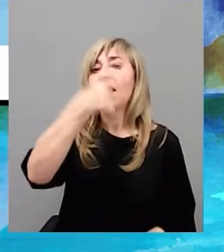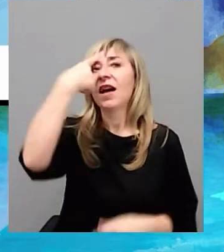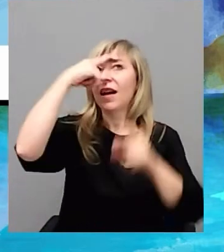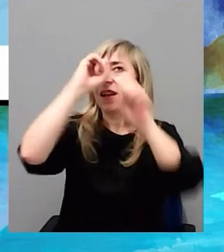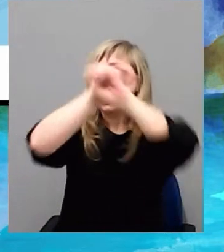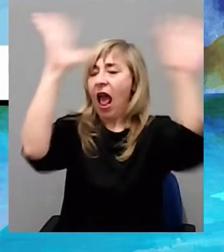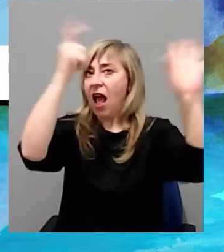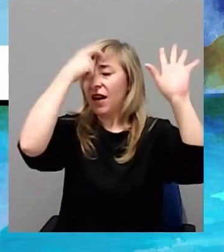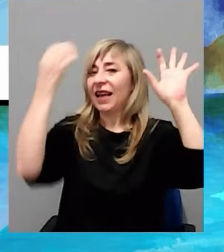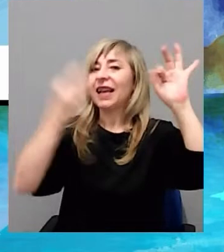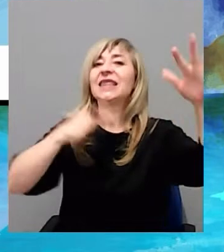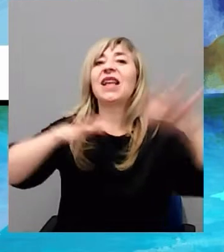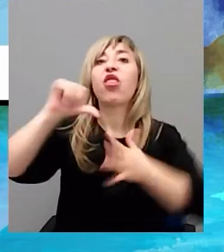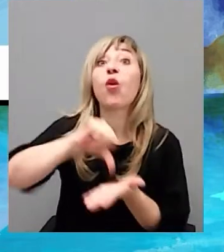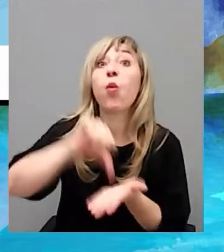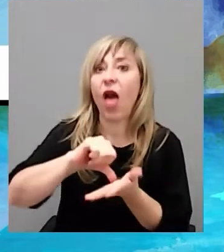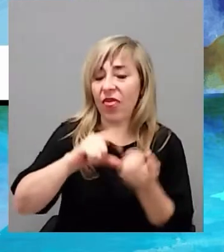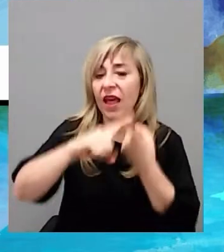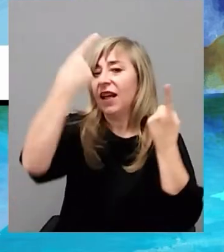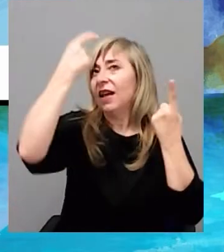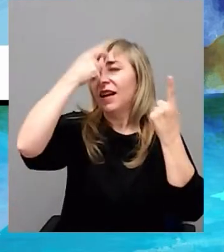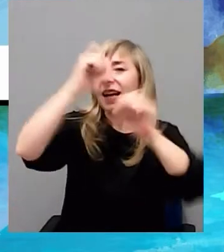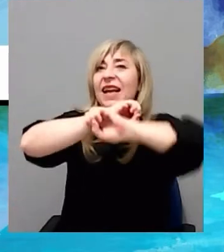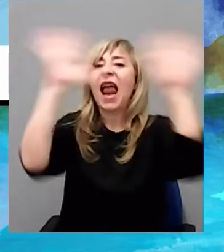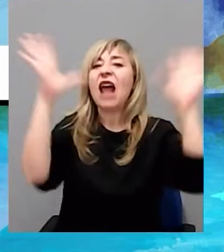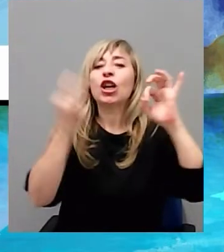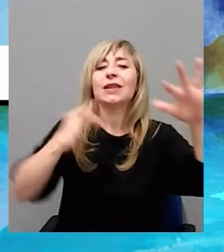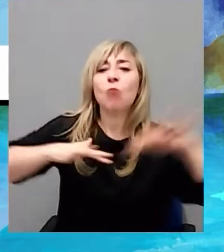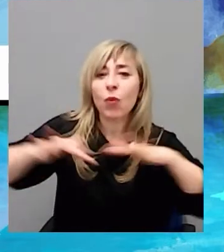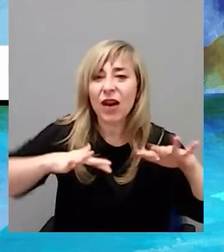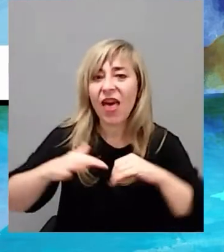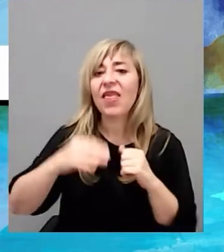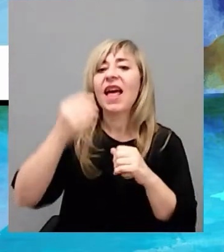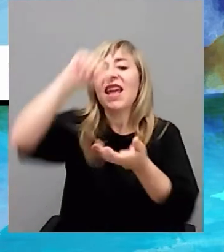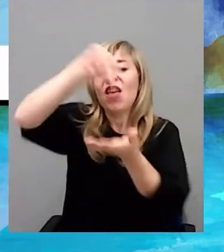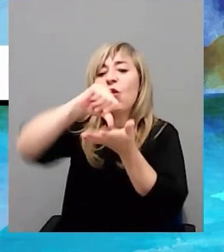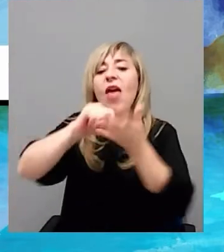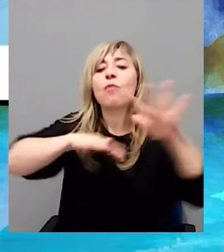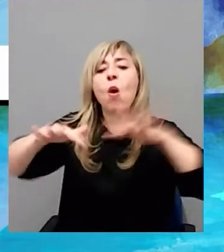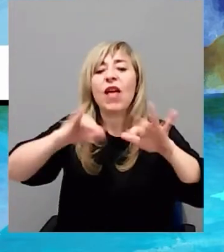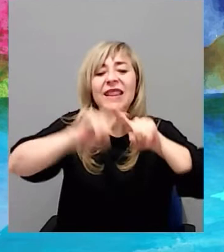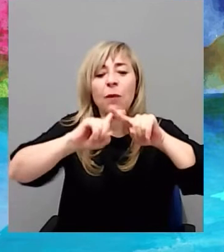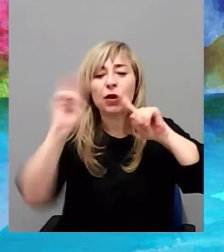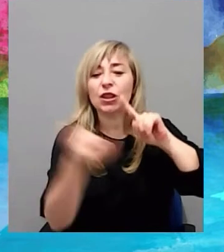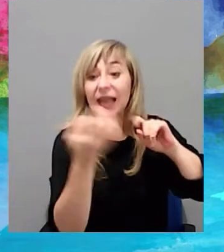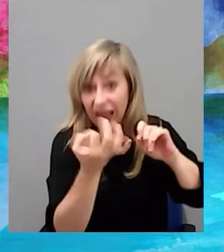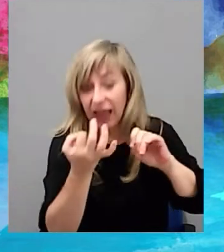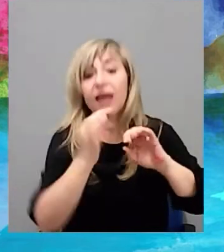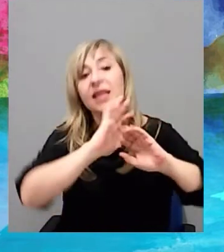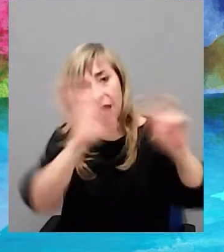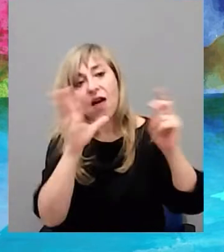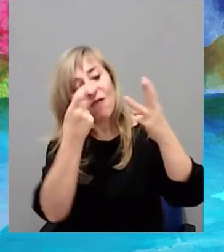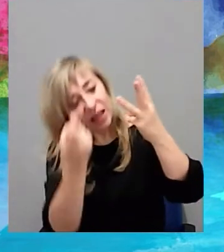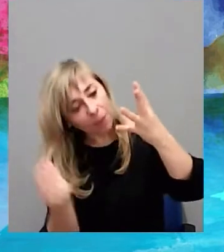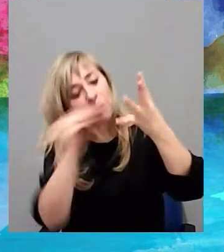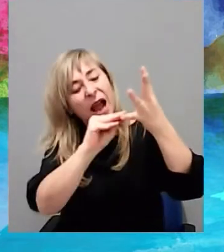city is and what multi-mobility is and what happens within that city, we have to explain certain details about the people that need